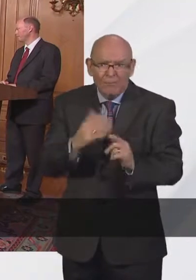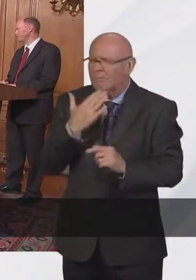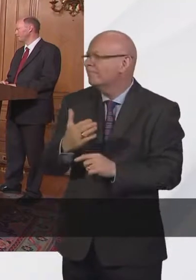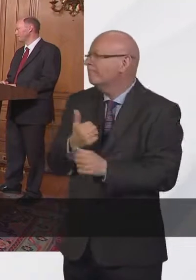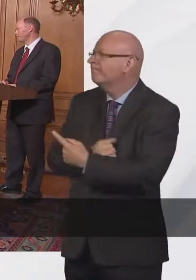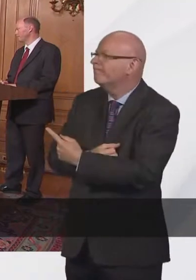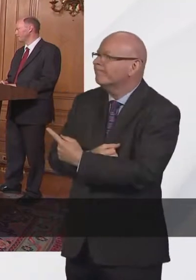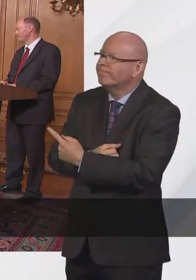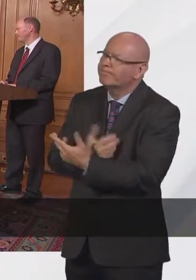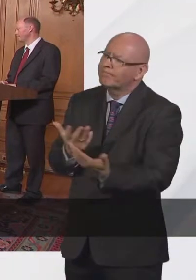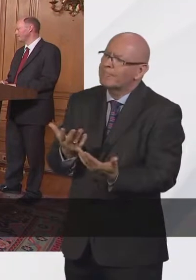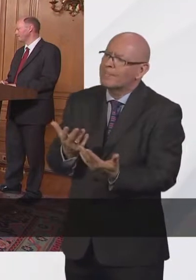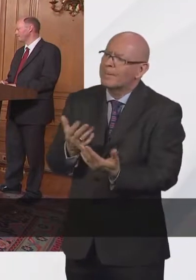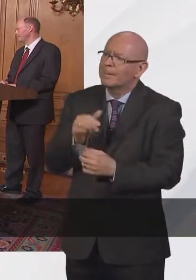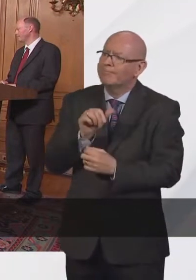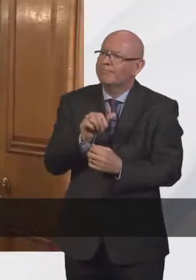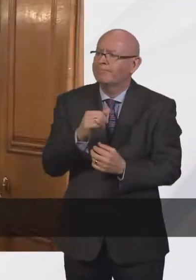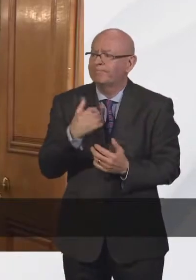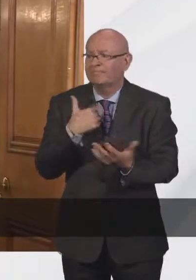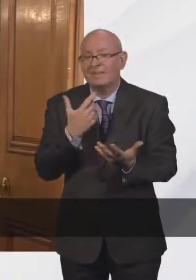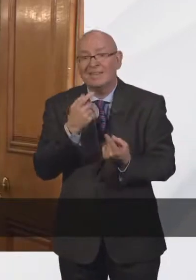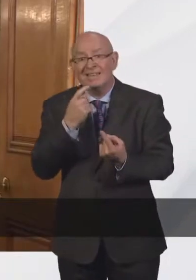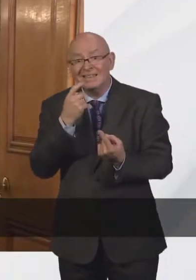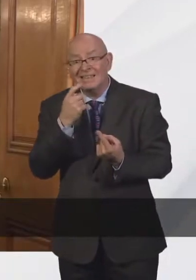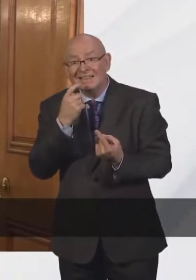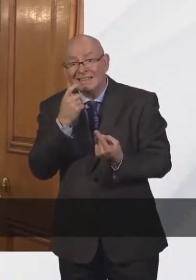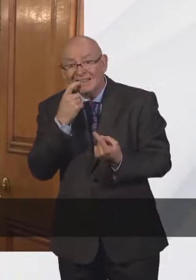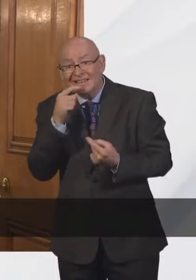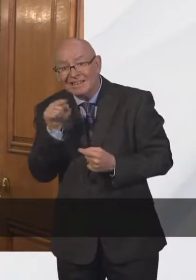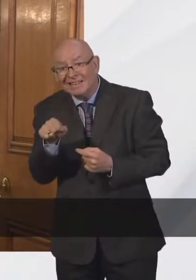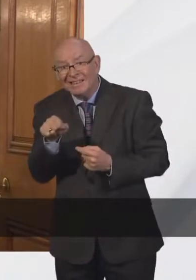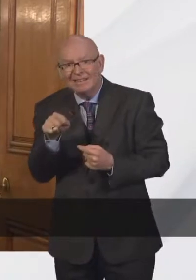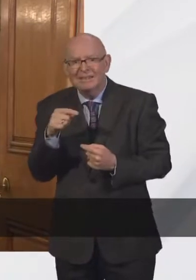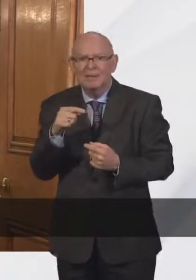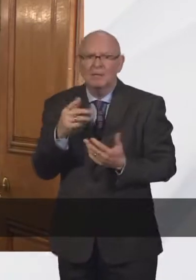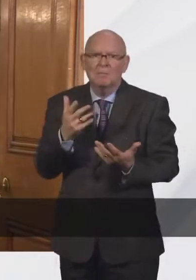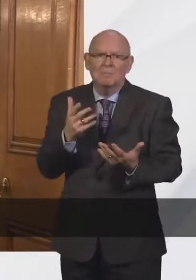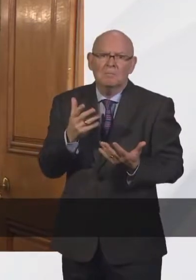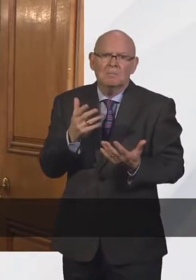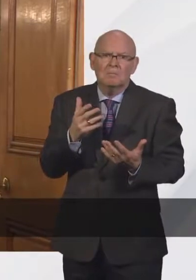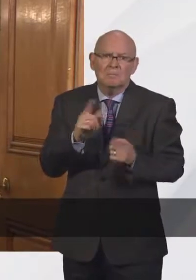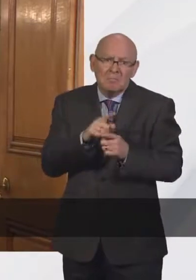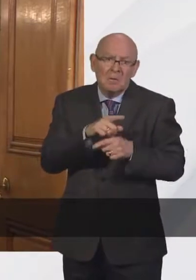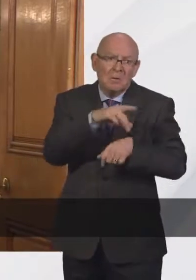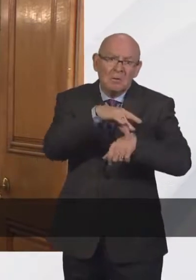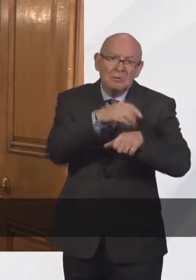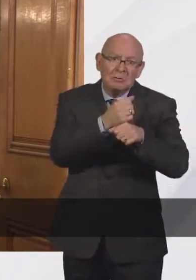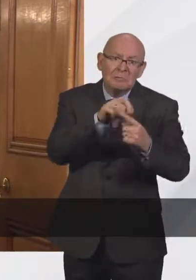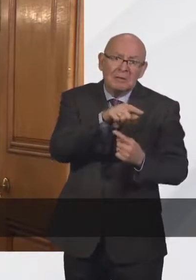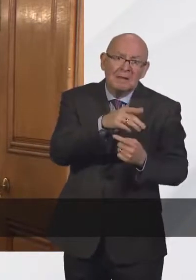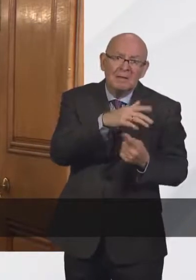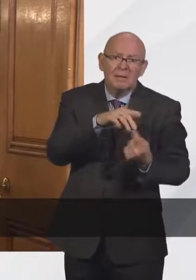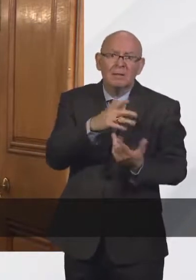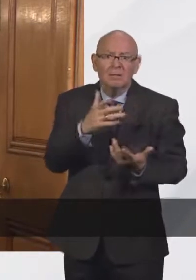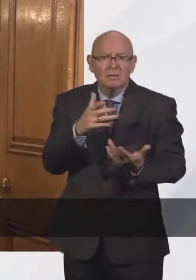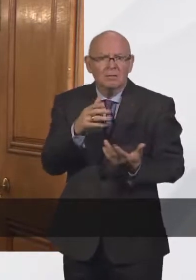weeks ago, and in the NHS and primary care should be functioning as normally as possible. We